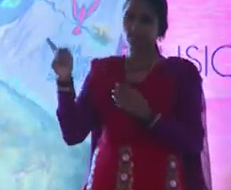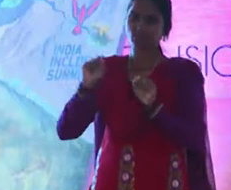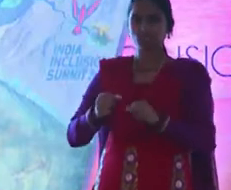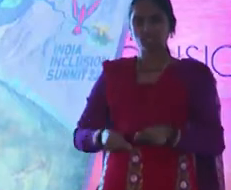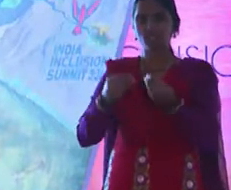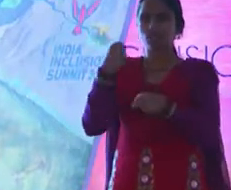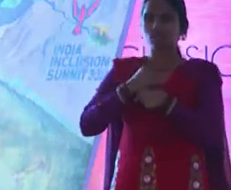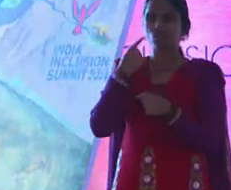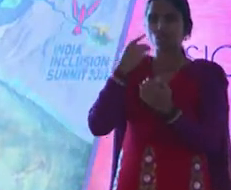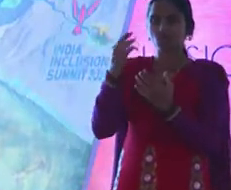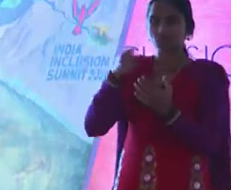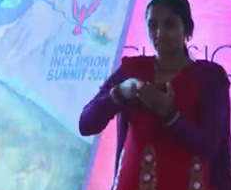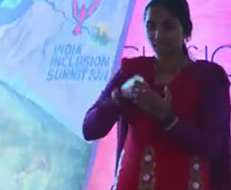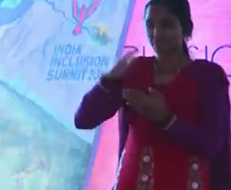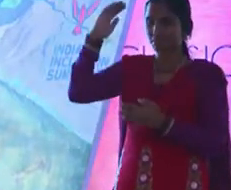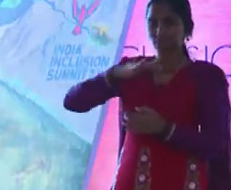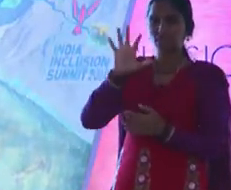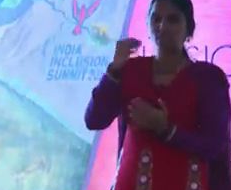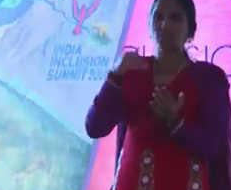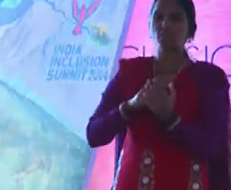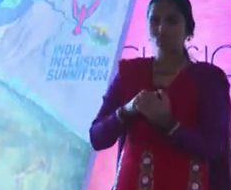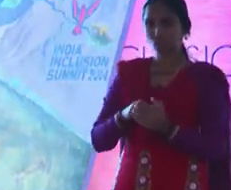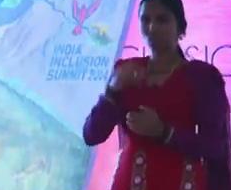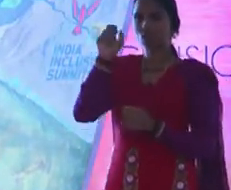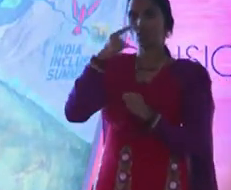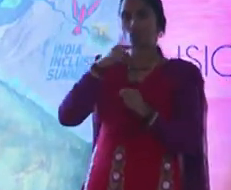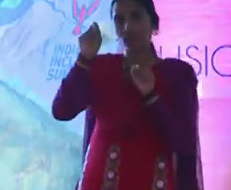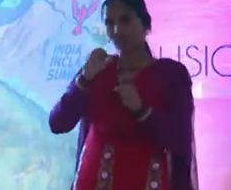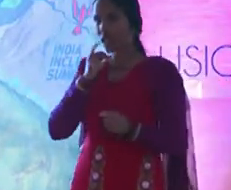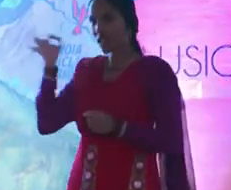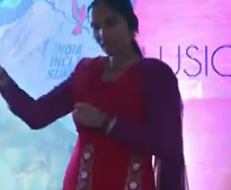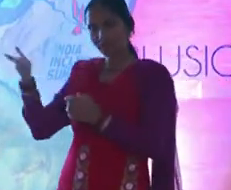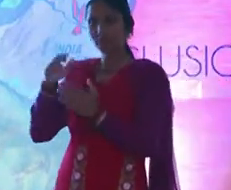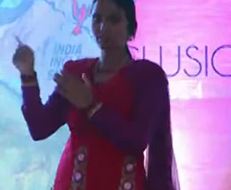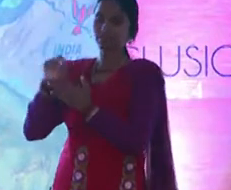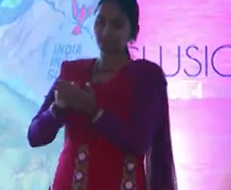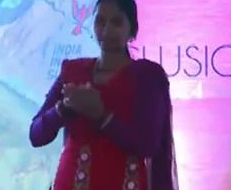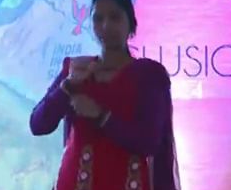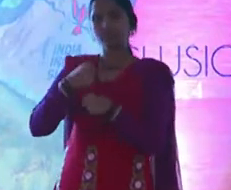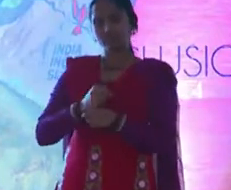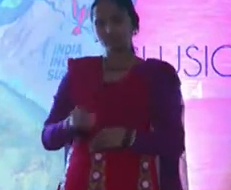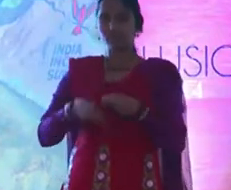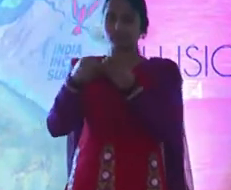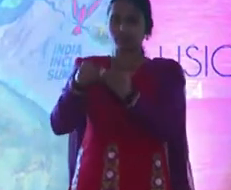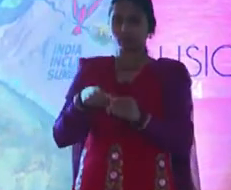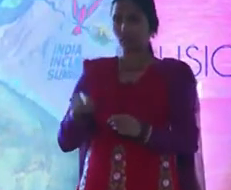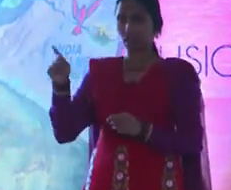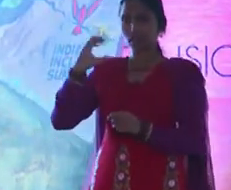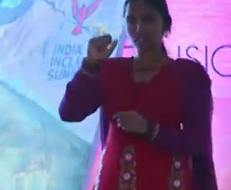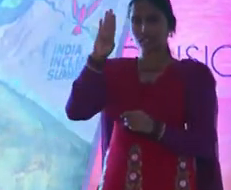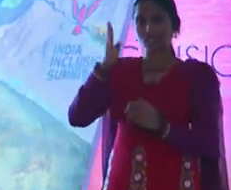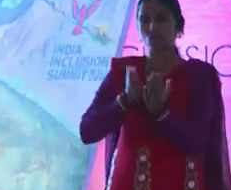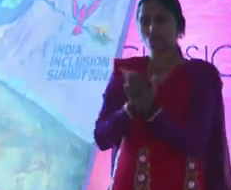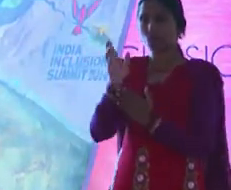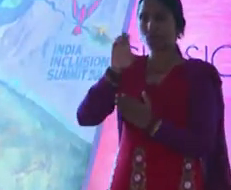number of NGOs here who could possibly come back to us, arrange for camps, and we would like to arrange a camp at Bangalore through Enable